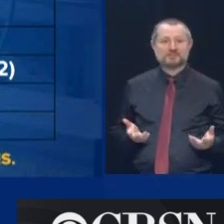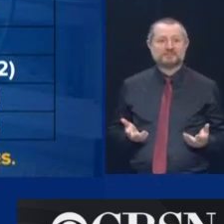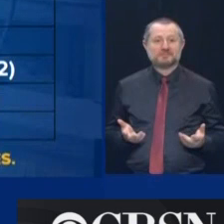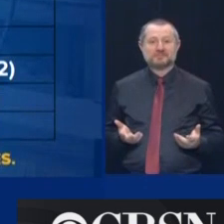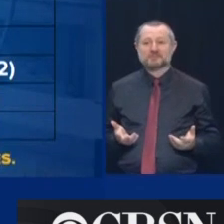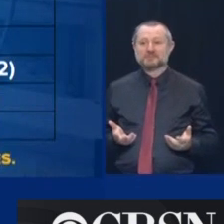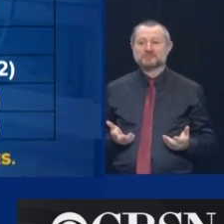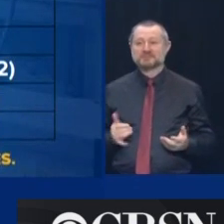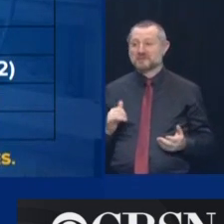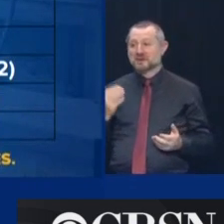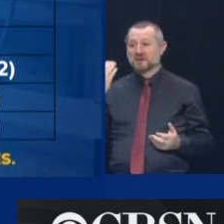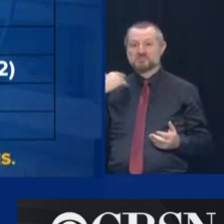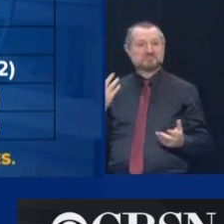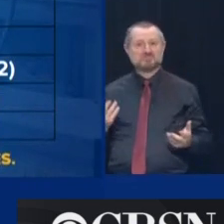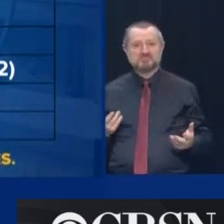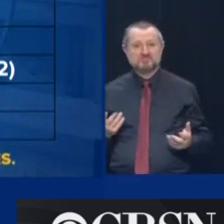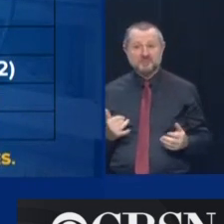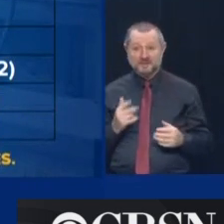Positivity goes up.